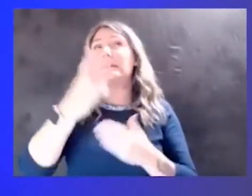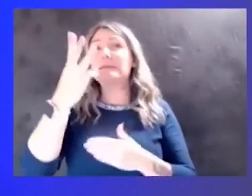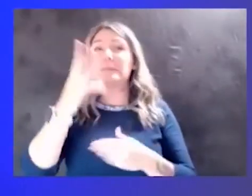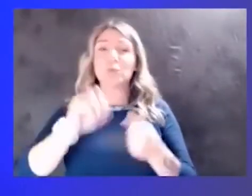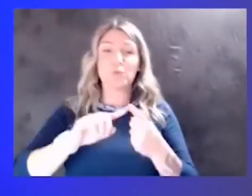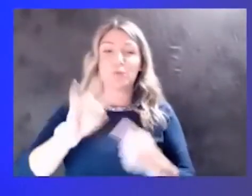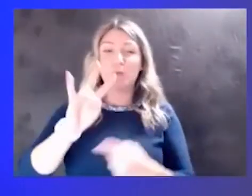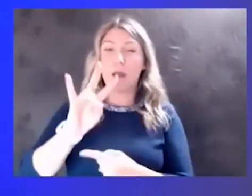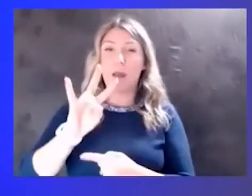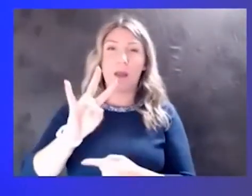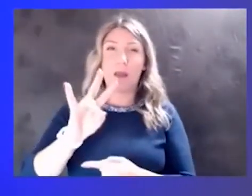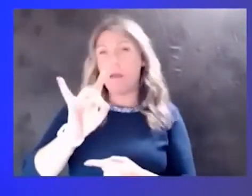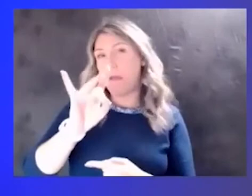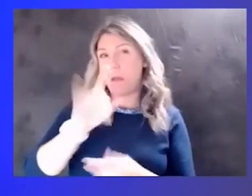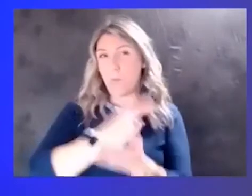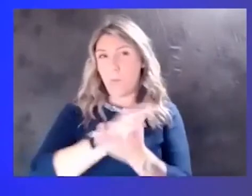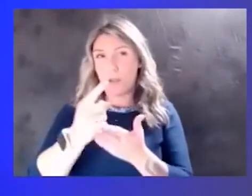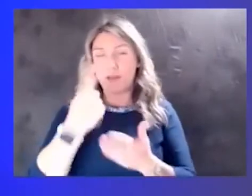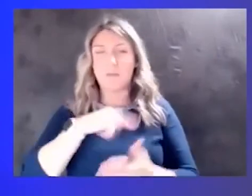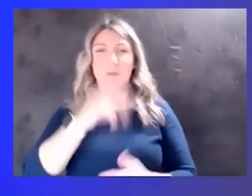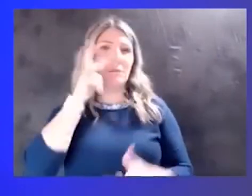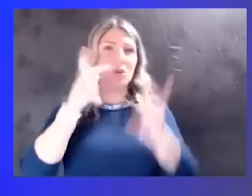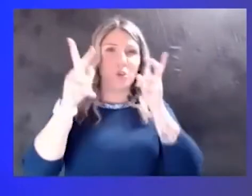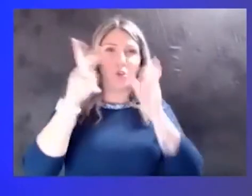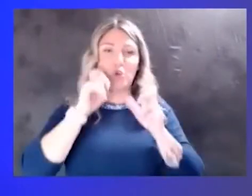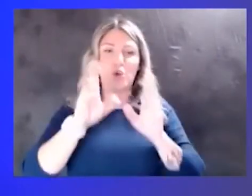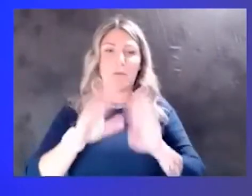about pediatric vaccination and it being